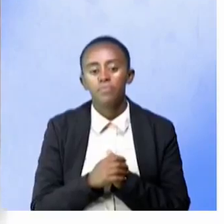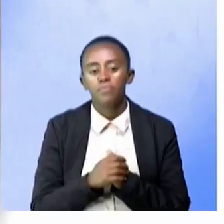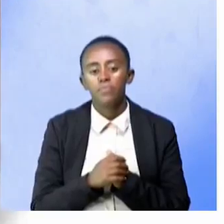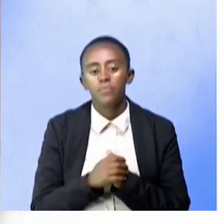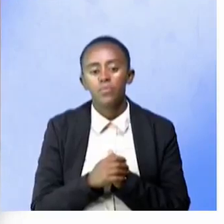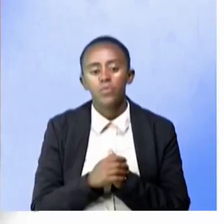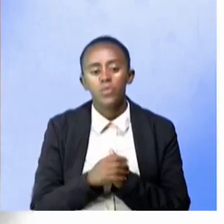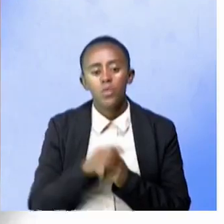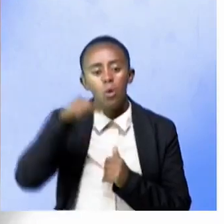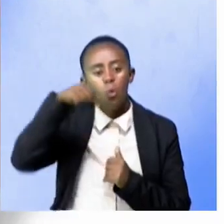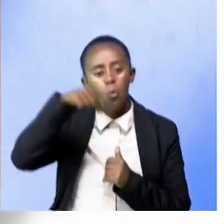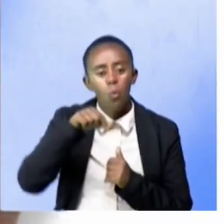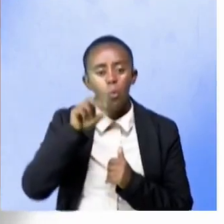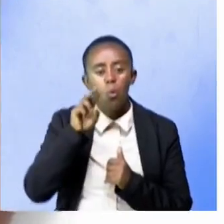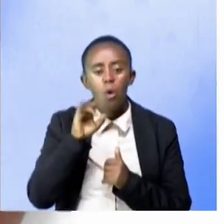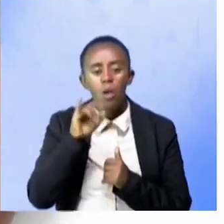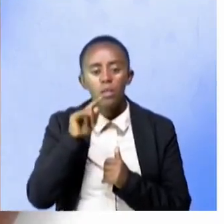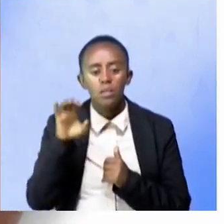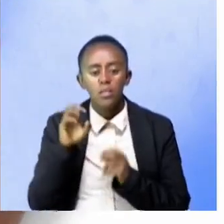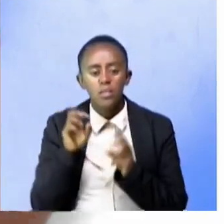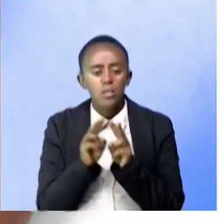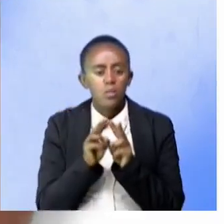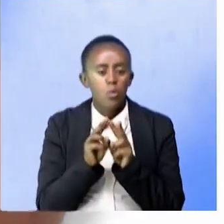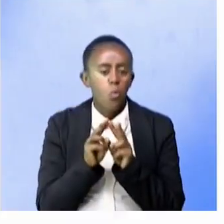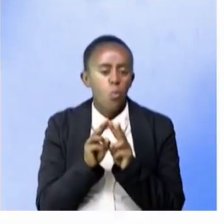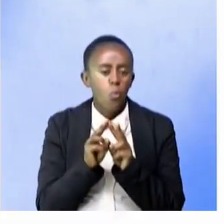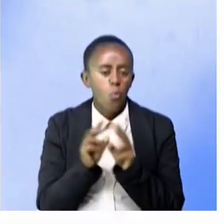quite difficult.